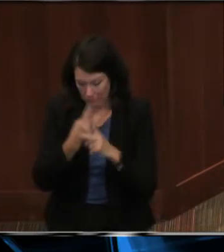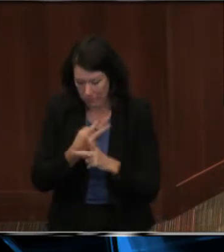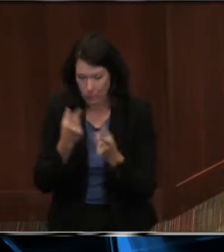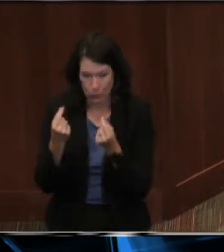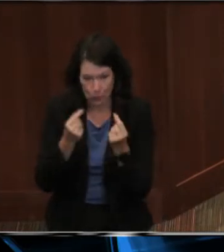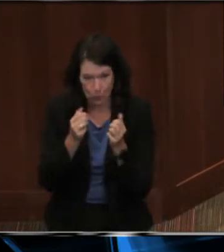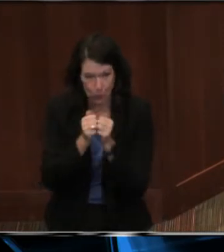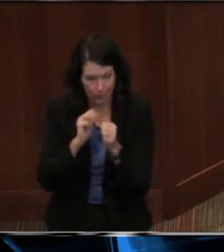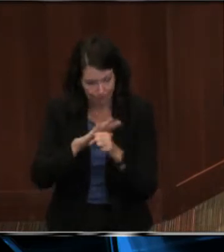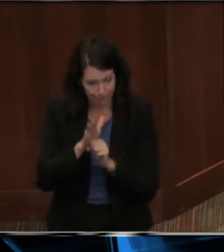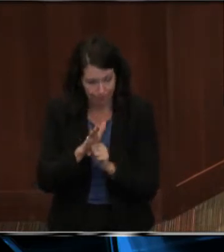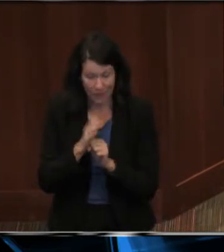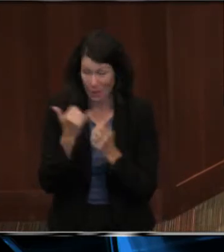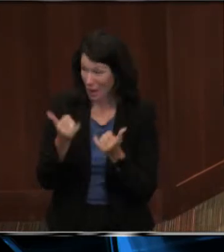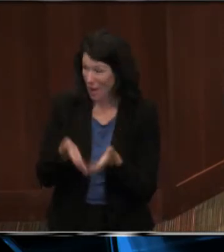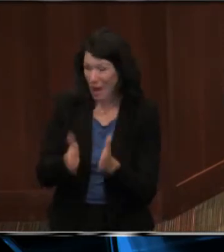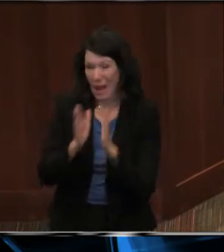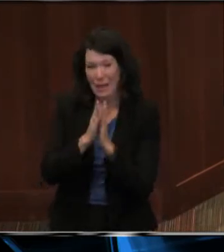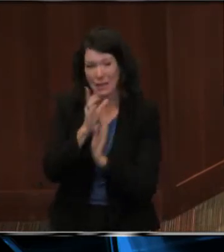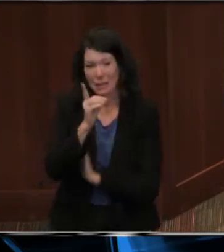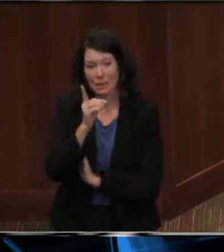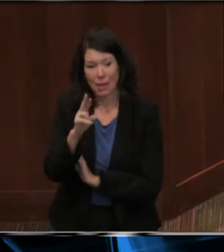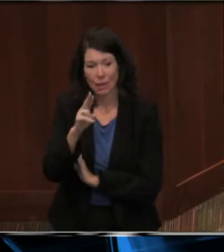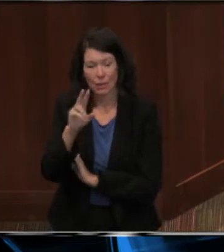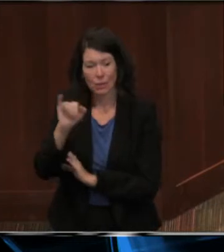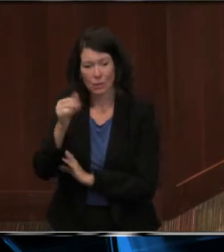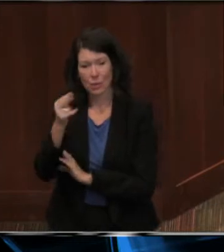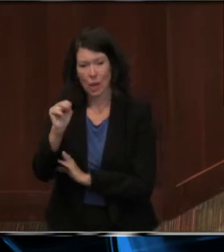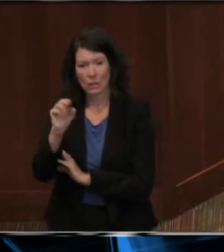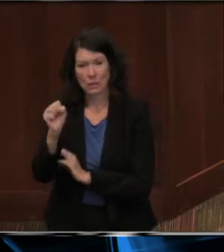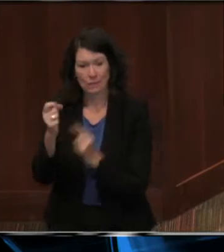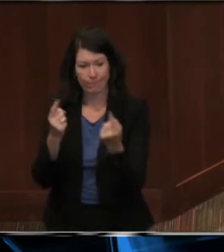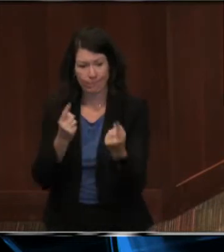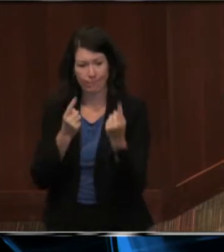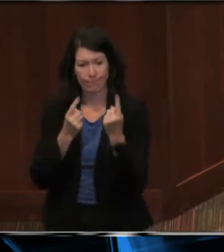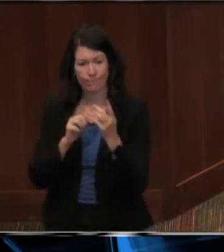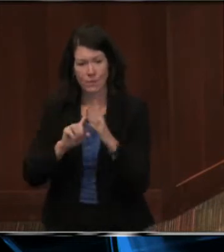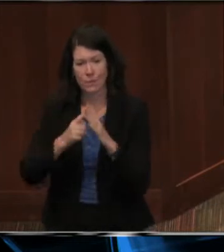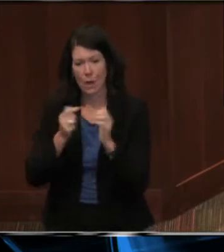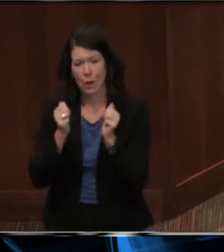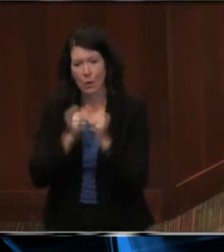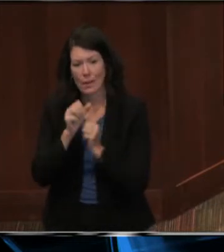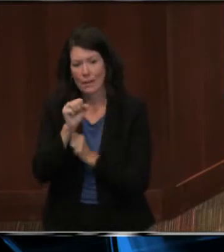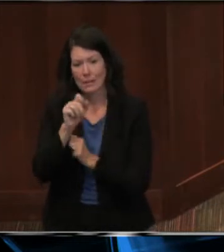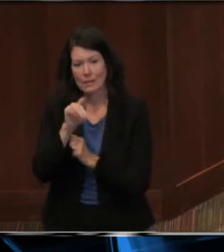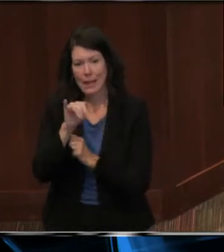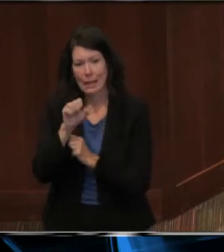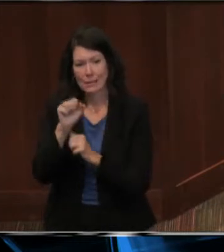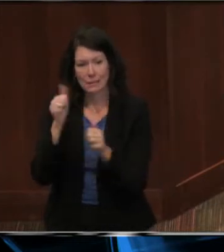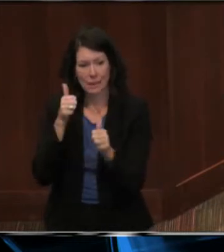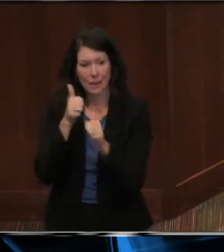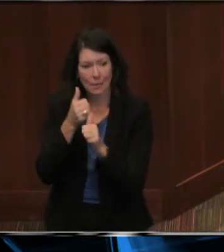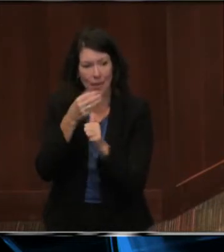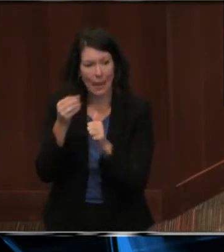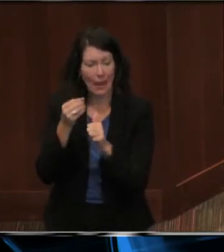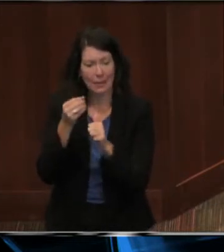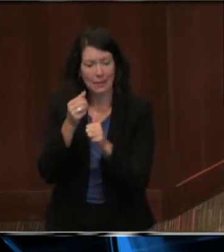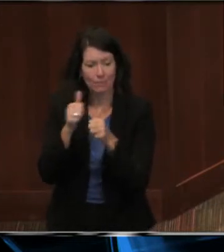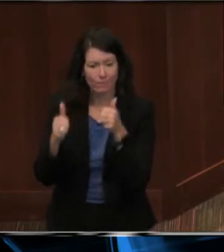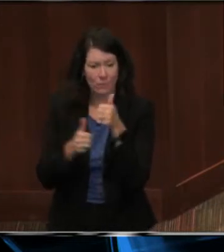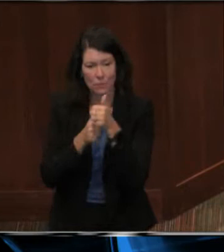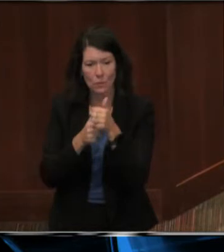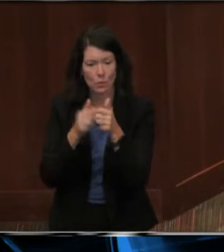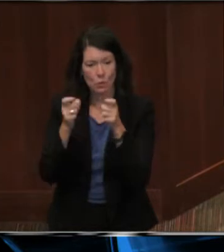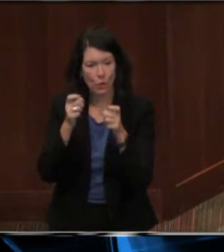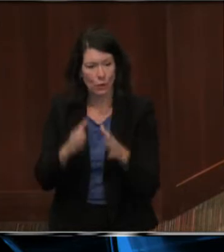So with that, I'll ask Dr. Johnson to come up and get us started with a status update, and then our Deputy Director,